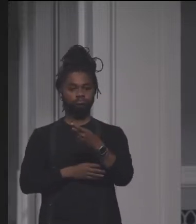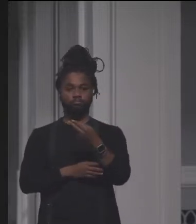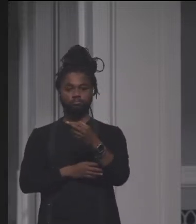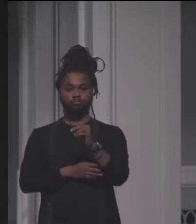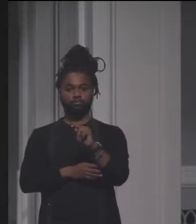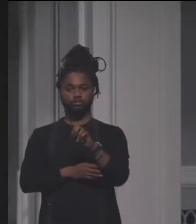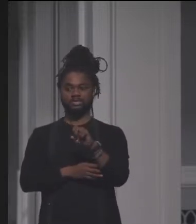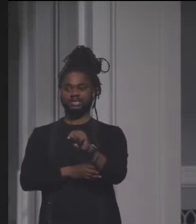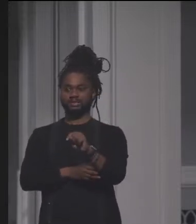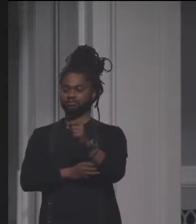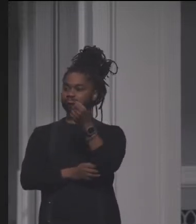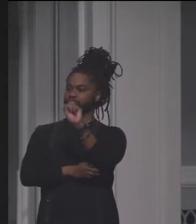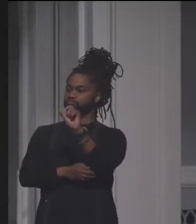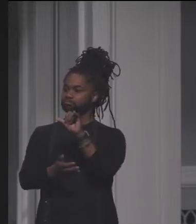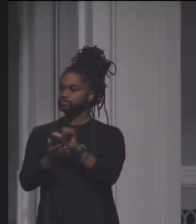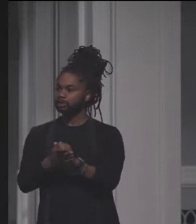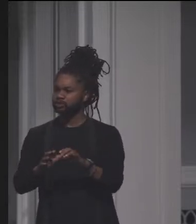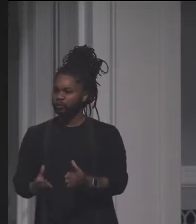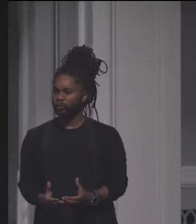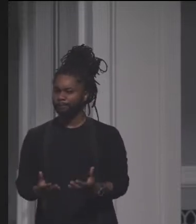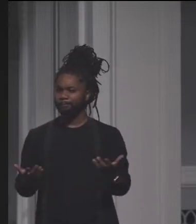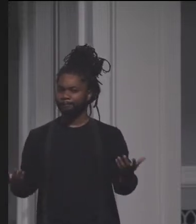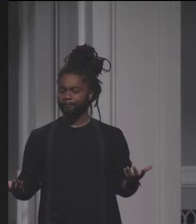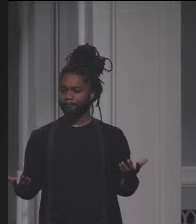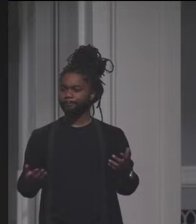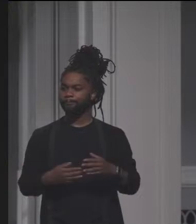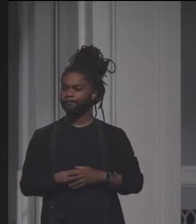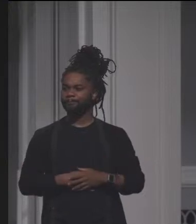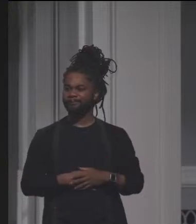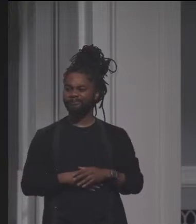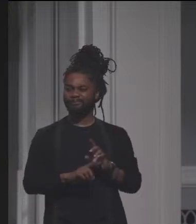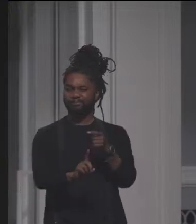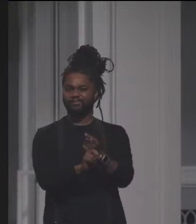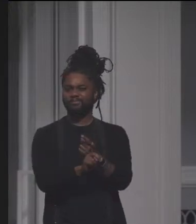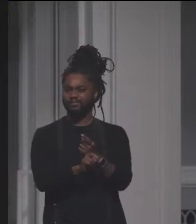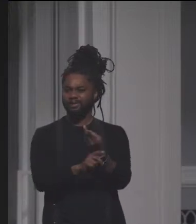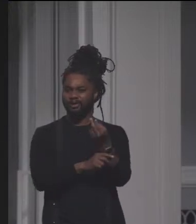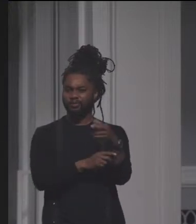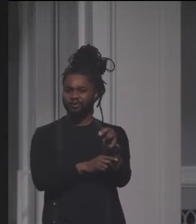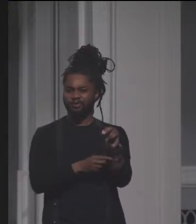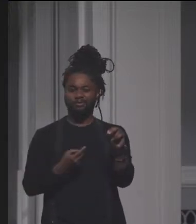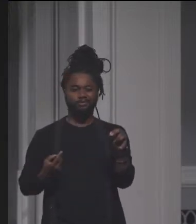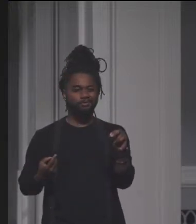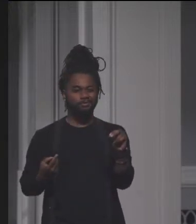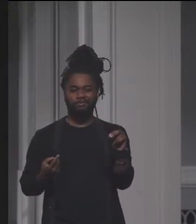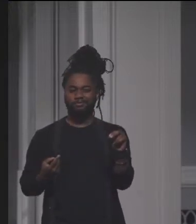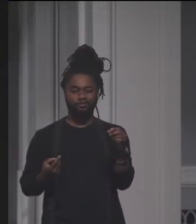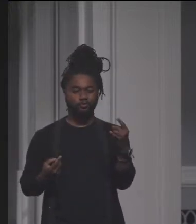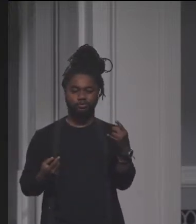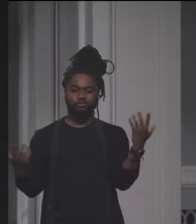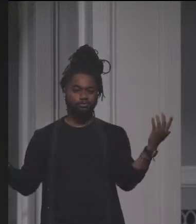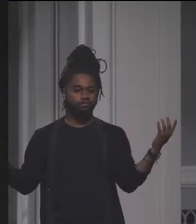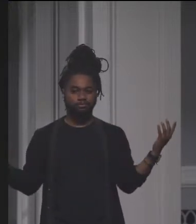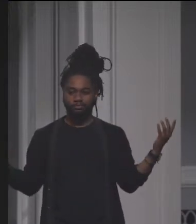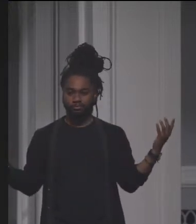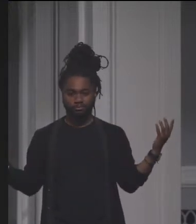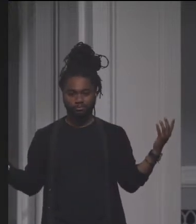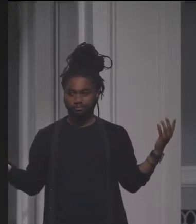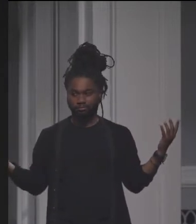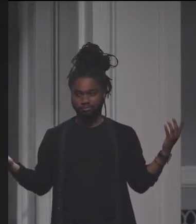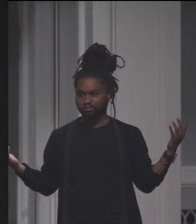are groups. Lone heroes, it's just such bullshit, frankly. I mean,